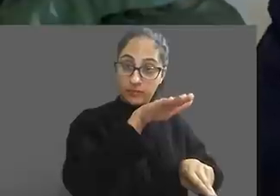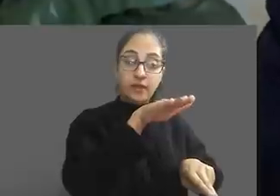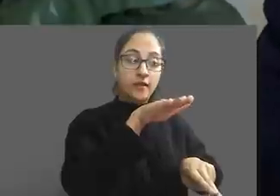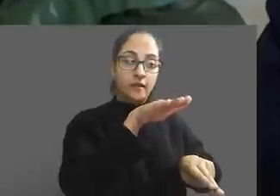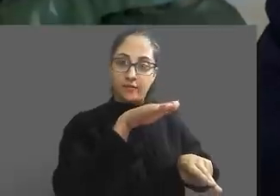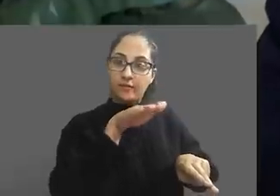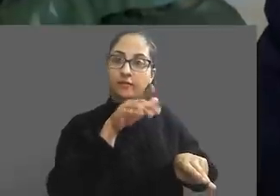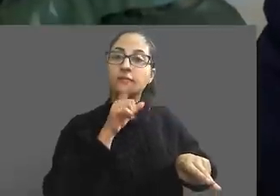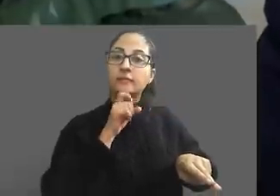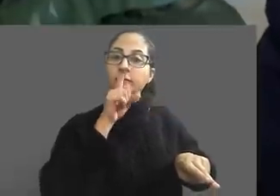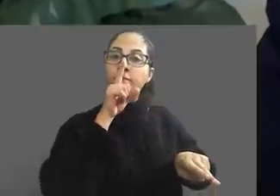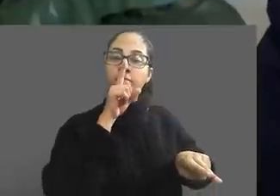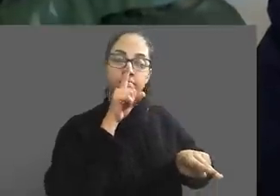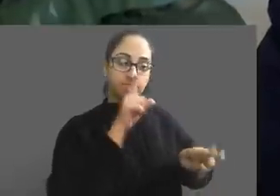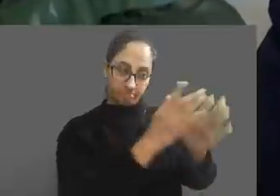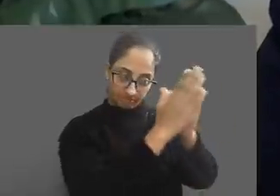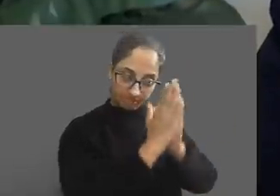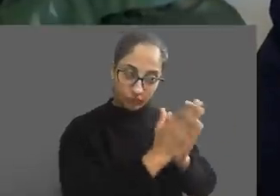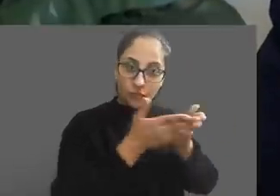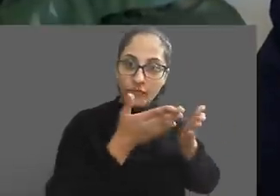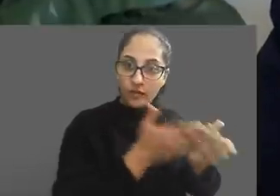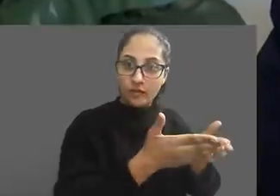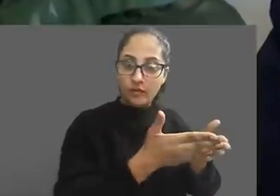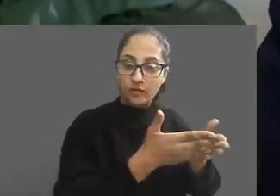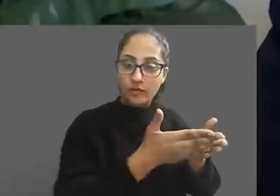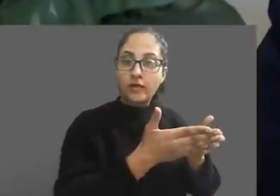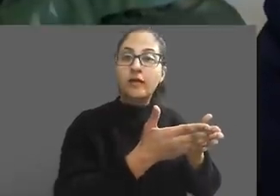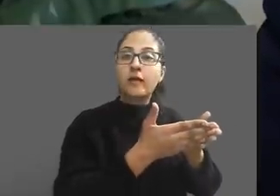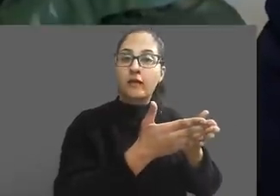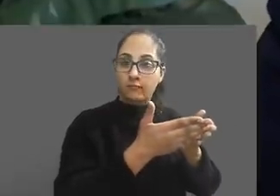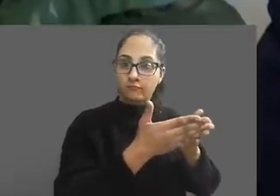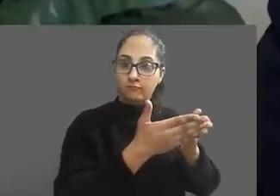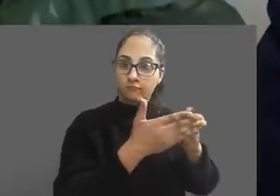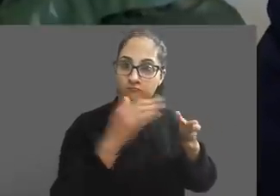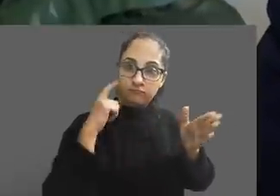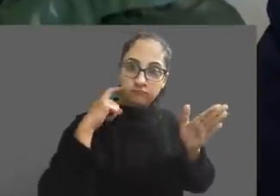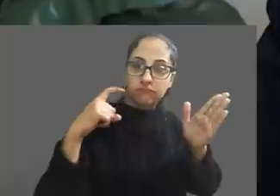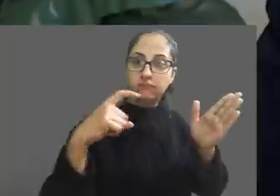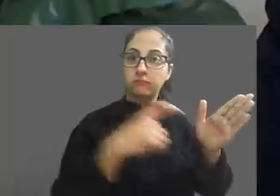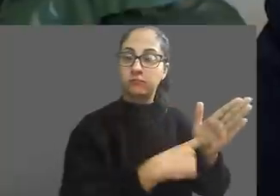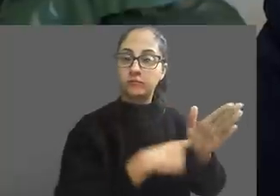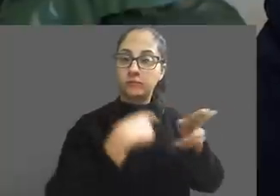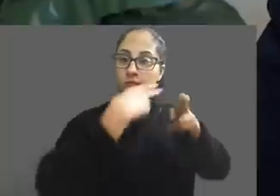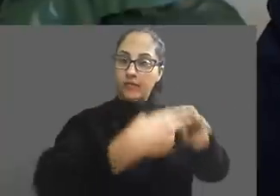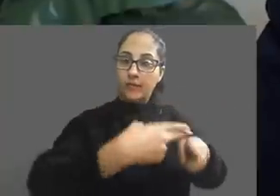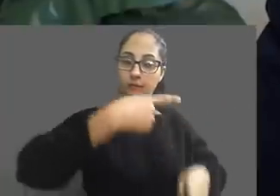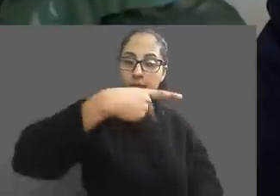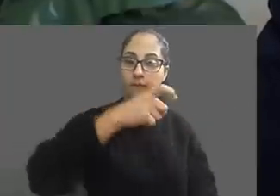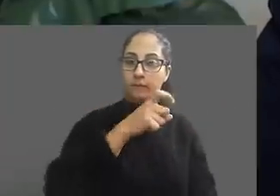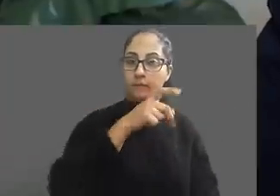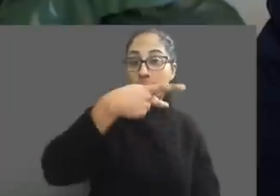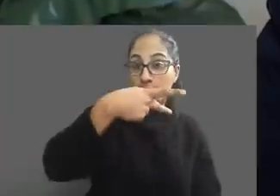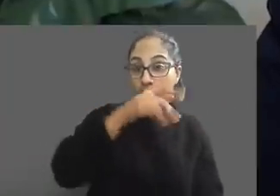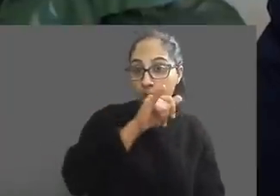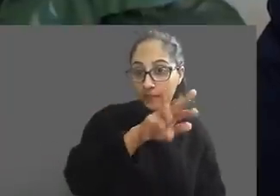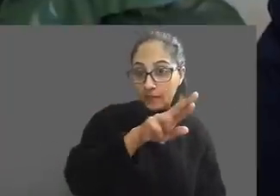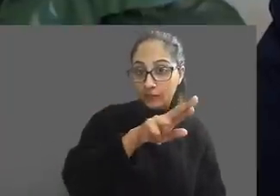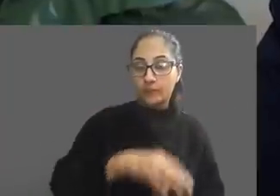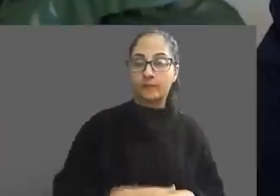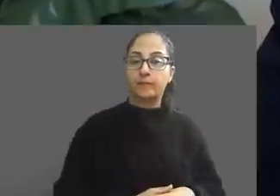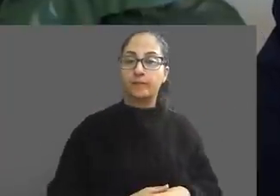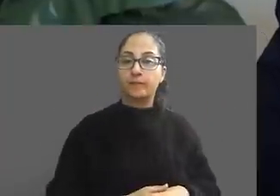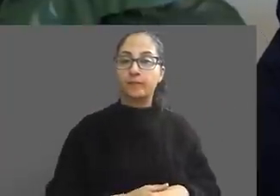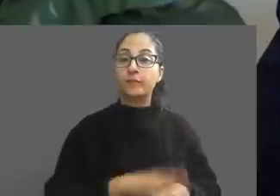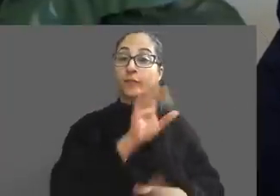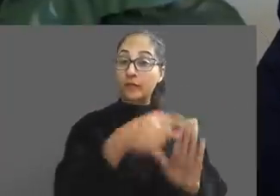himself came to lead the prayers at his grave. Vizier Ismail was given the posthumous title of